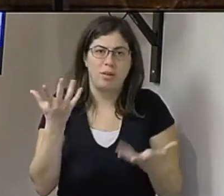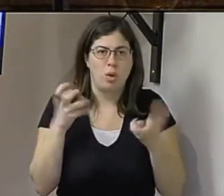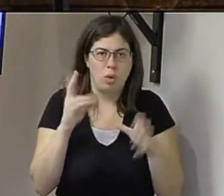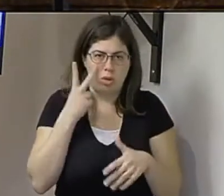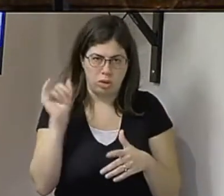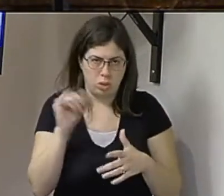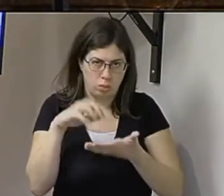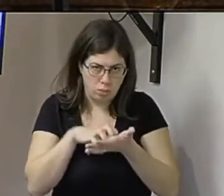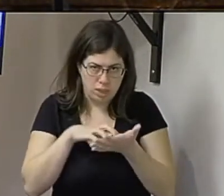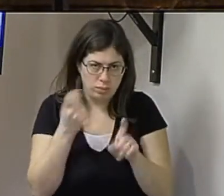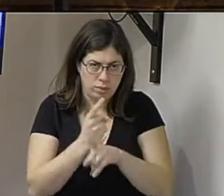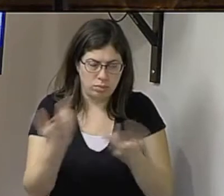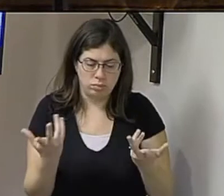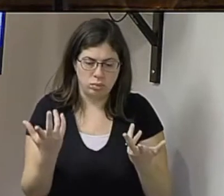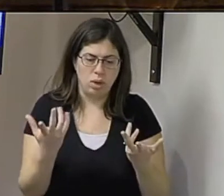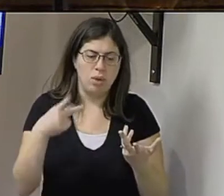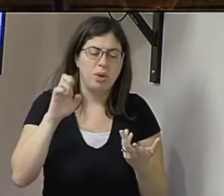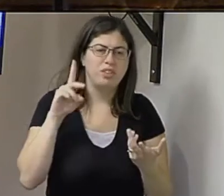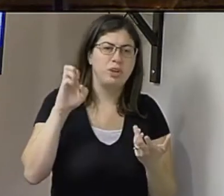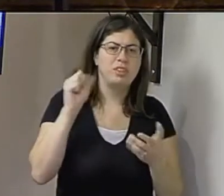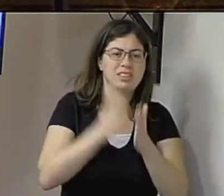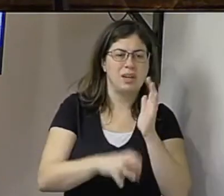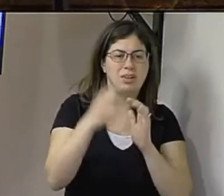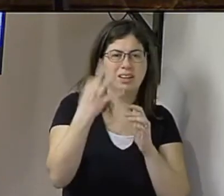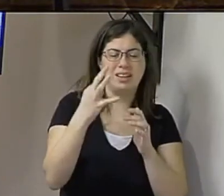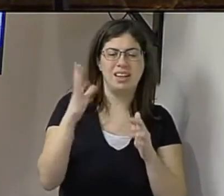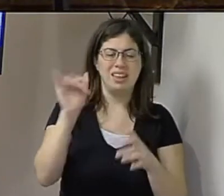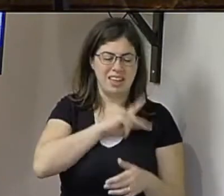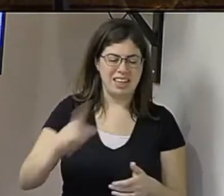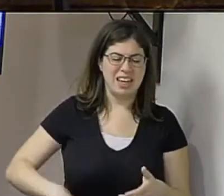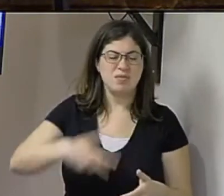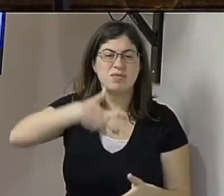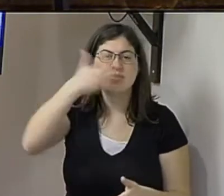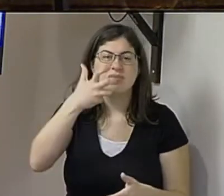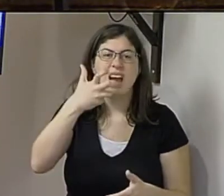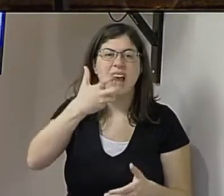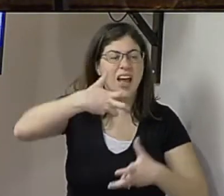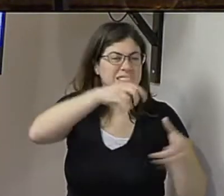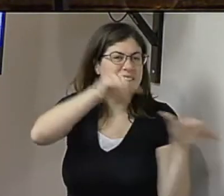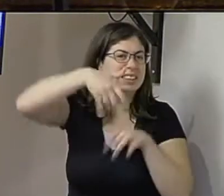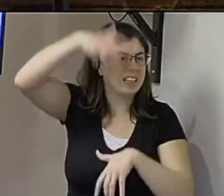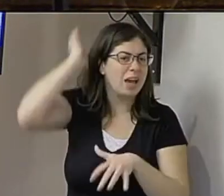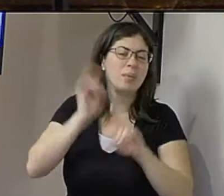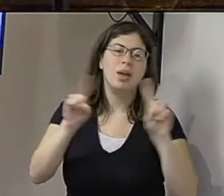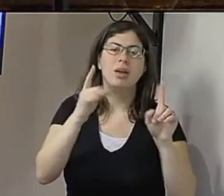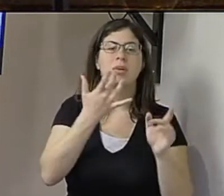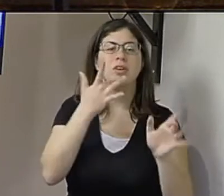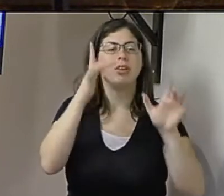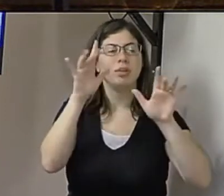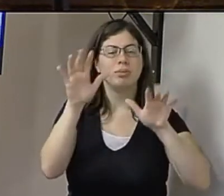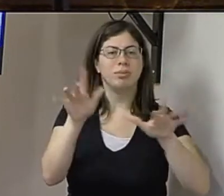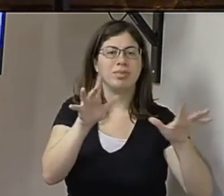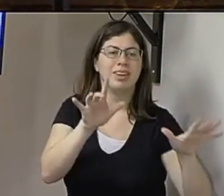look weak, right? Proverbs 19:12 says, the king's wrath is like the roaring of a lion, but his favor is like dew on the grass.